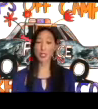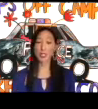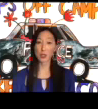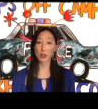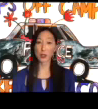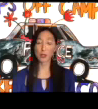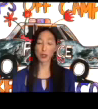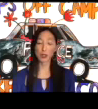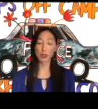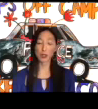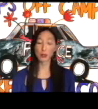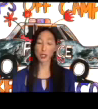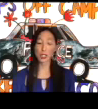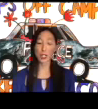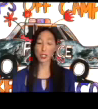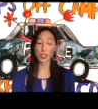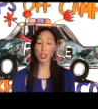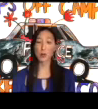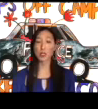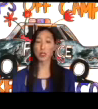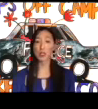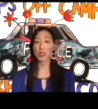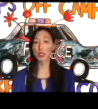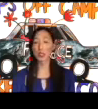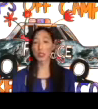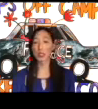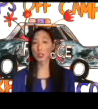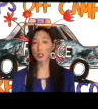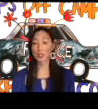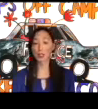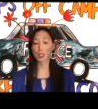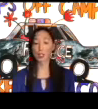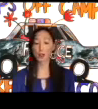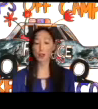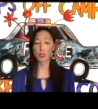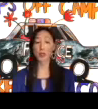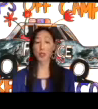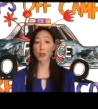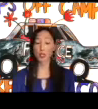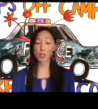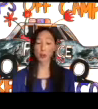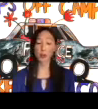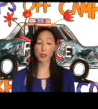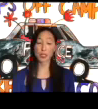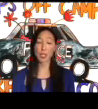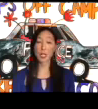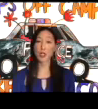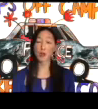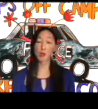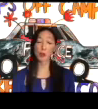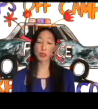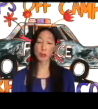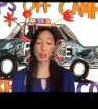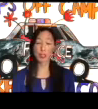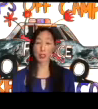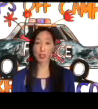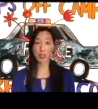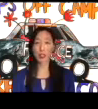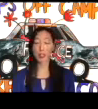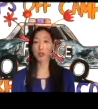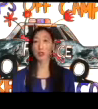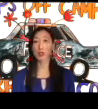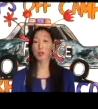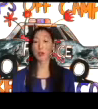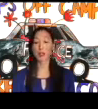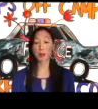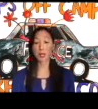the 1924 Johnson-Reed Act, which is considered the legislative achievement of the eugenics movement. It was boosted by the Klan, and